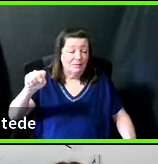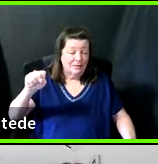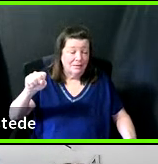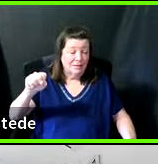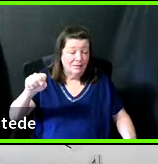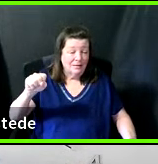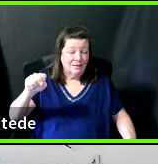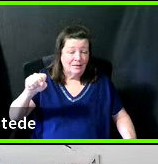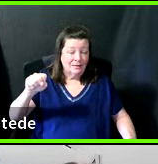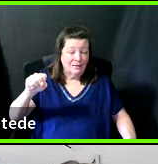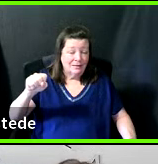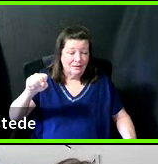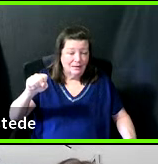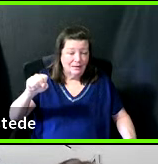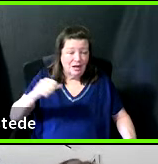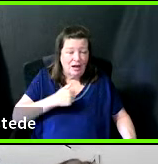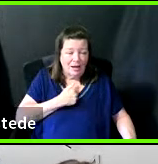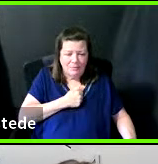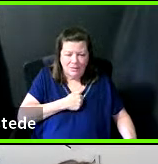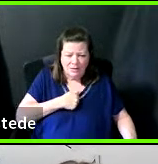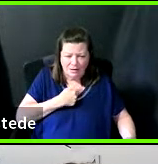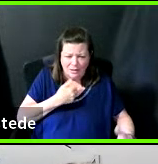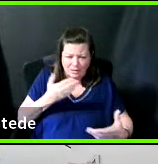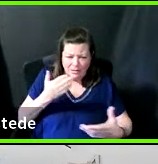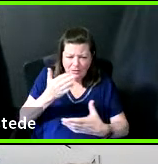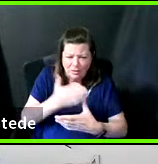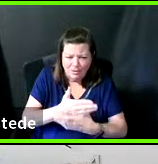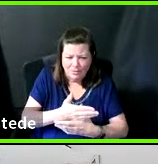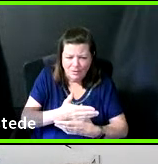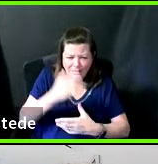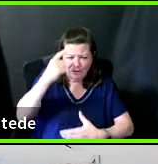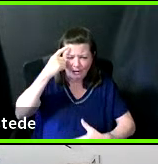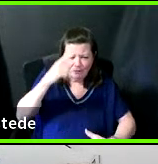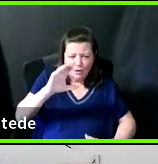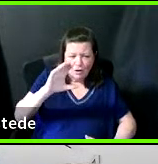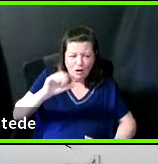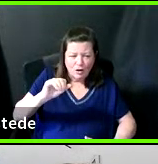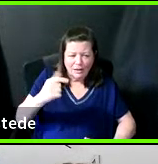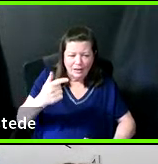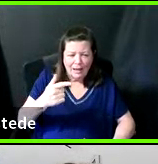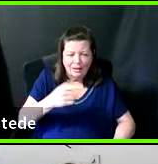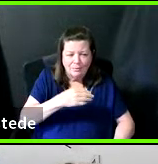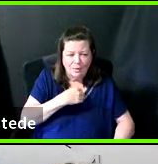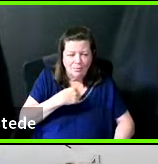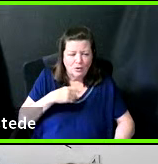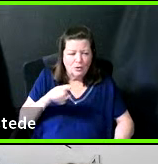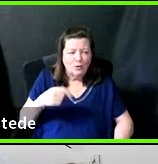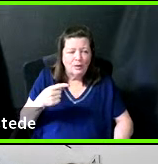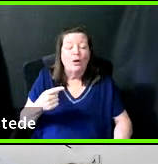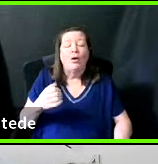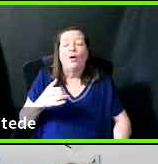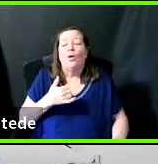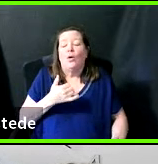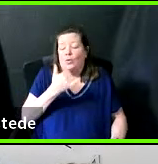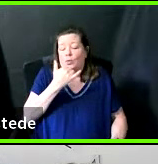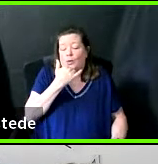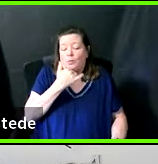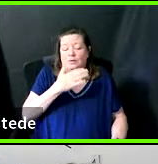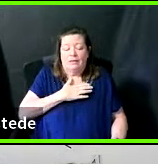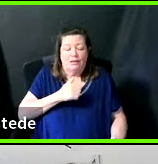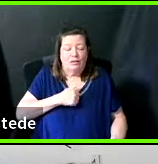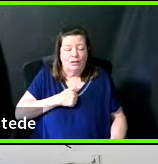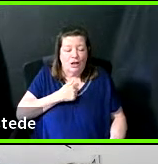And sorry to interrupt, but this is just for our CAG members. So. Oh, gotcha. Okay. Not everybody.